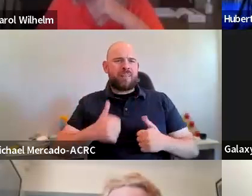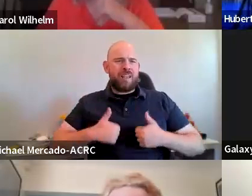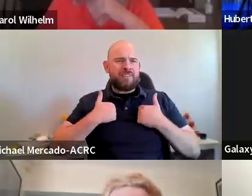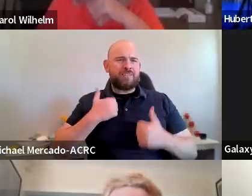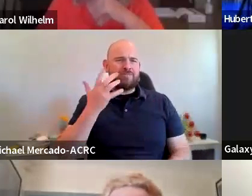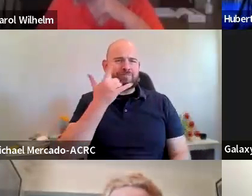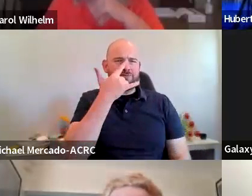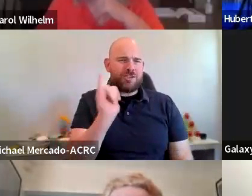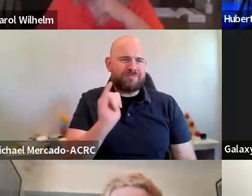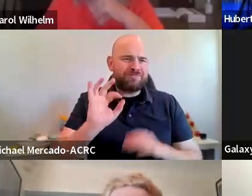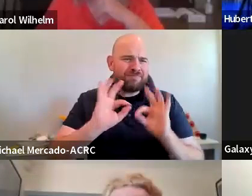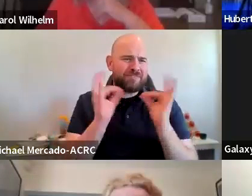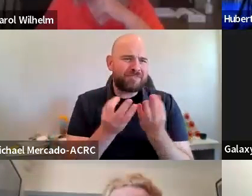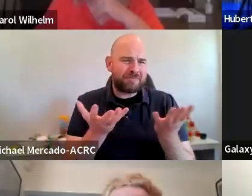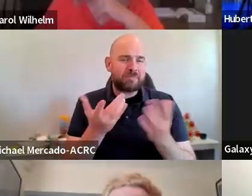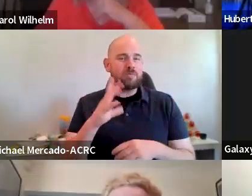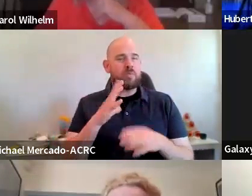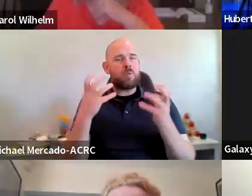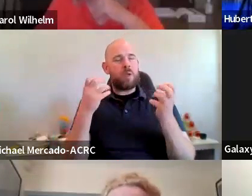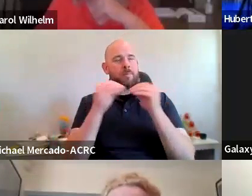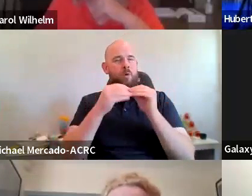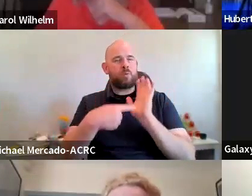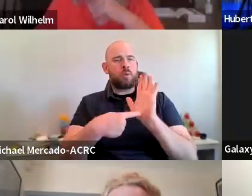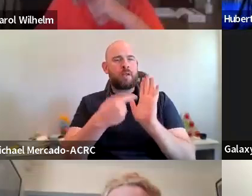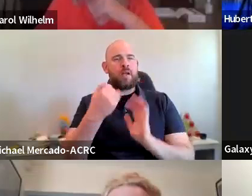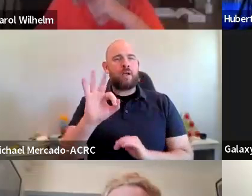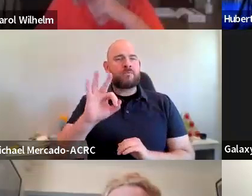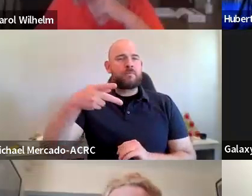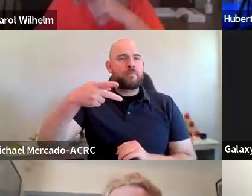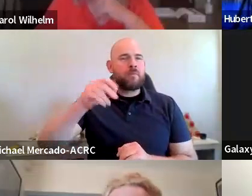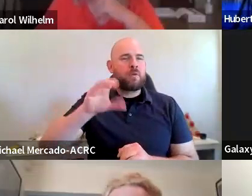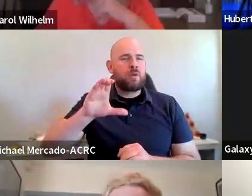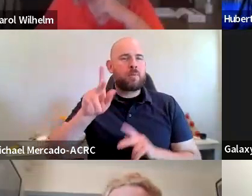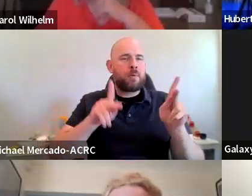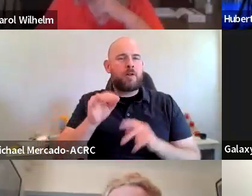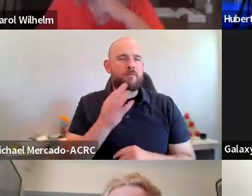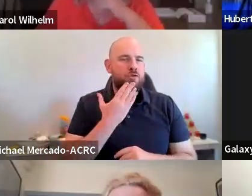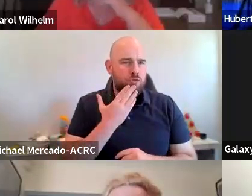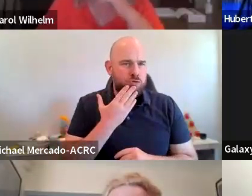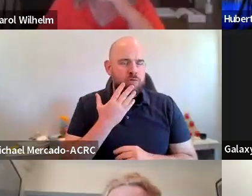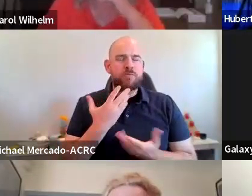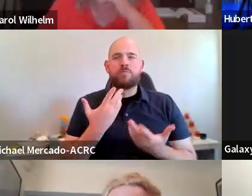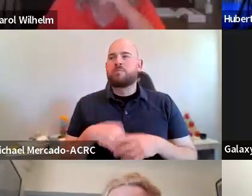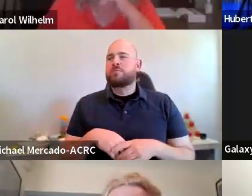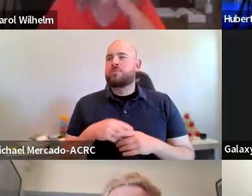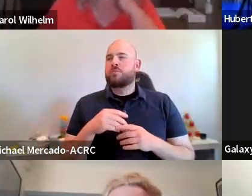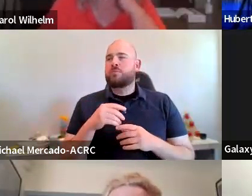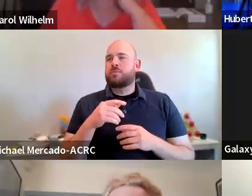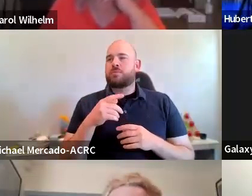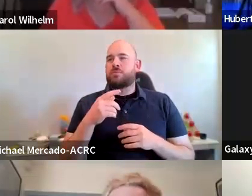deaf parents, deaf children, and what their life looks like as a family. It's very